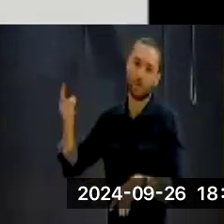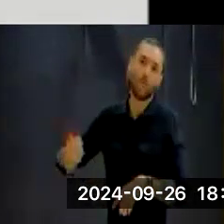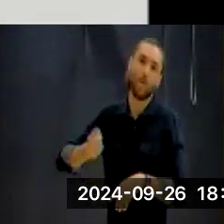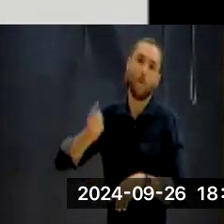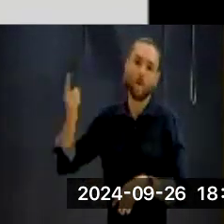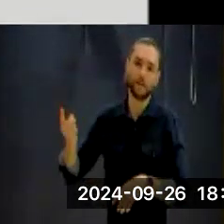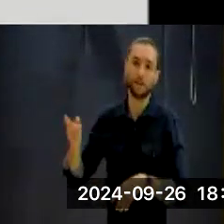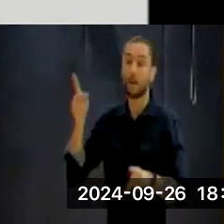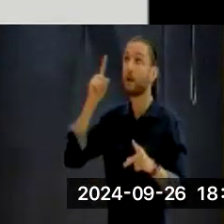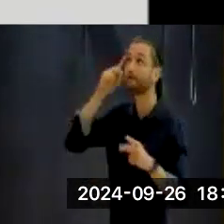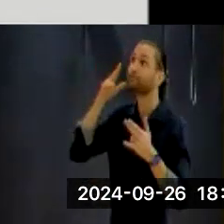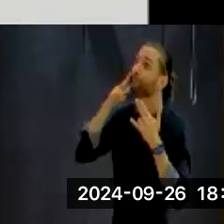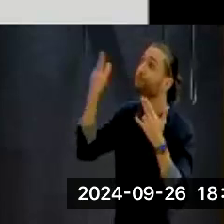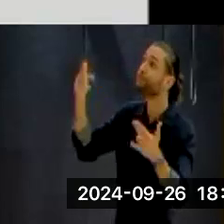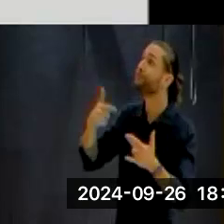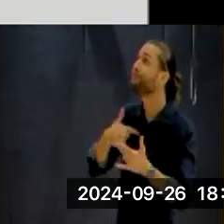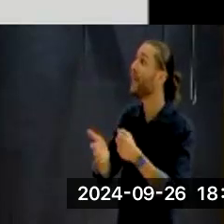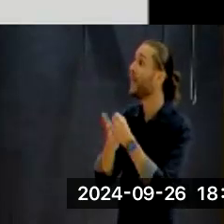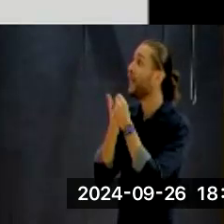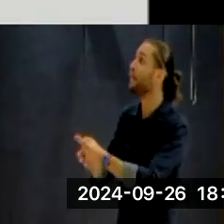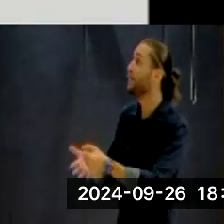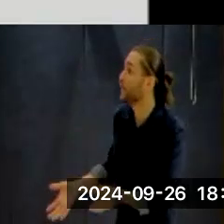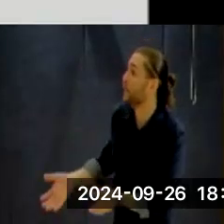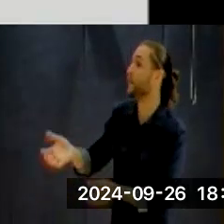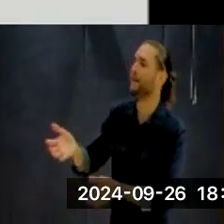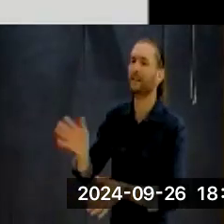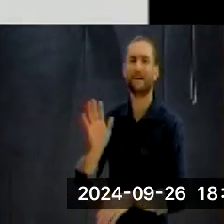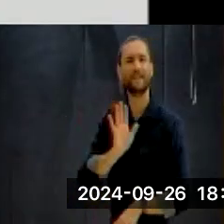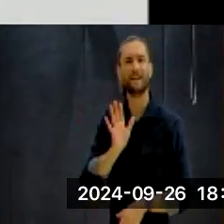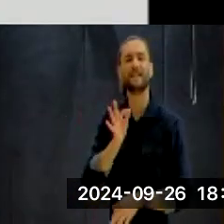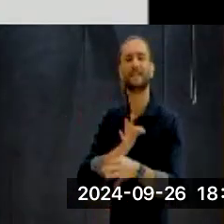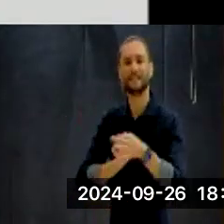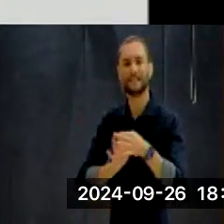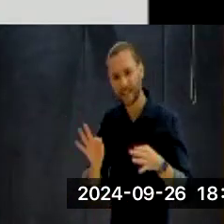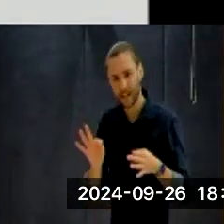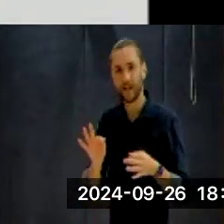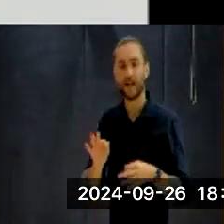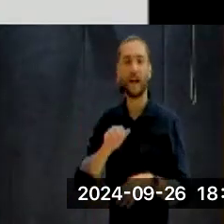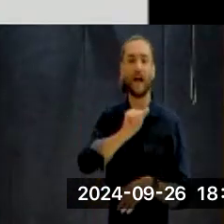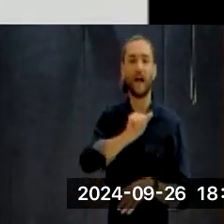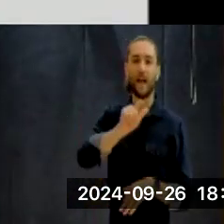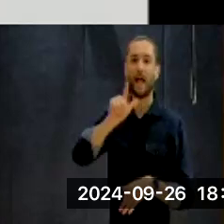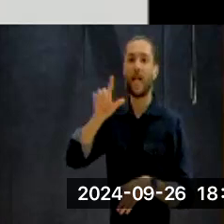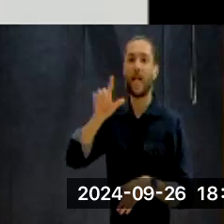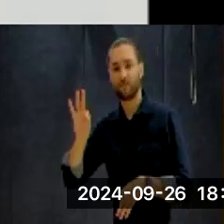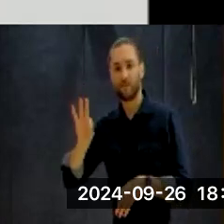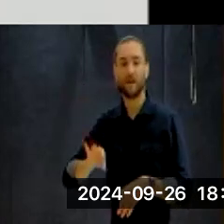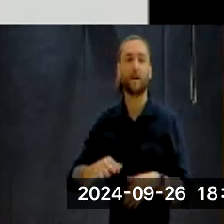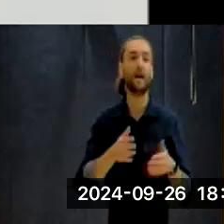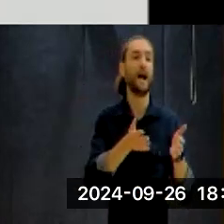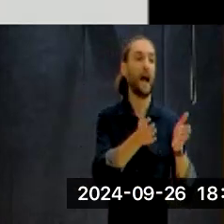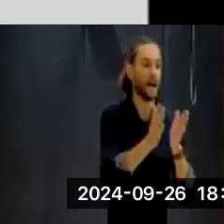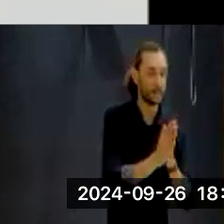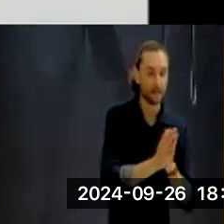helpful. Instead, be an alpha. Ask, listen, follow,